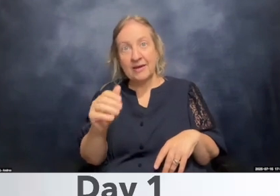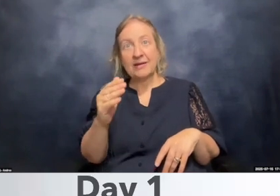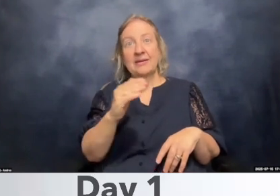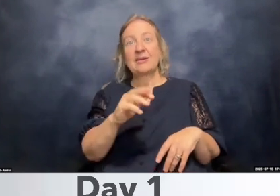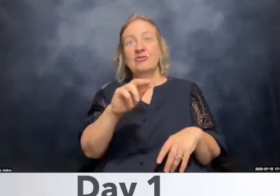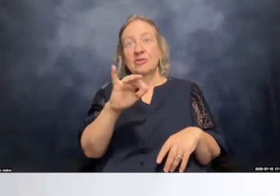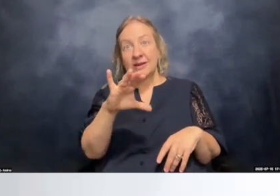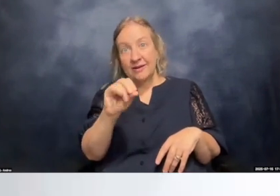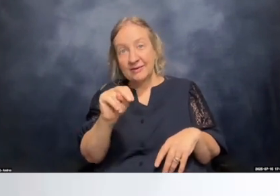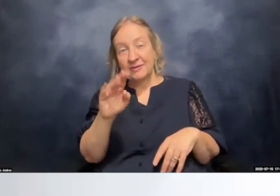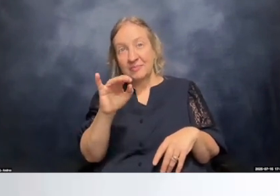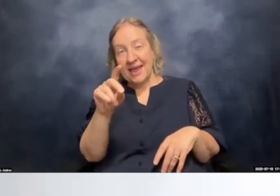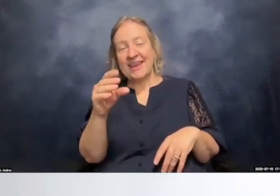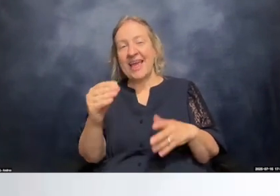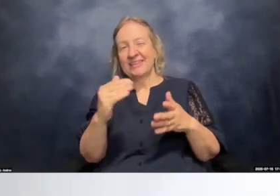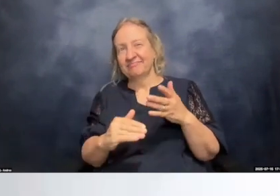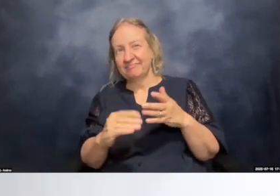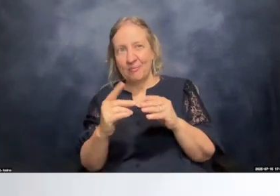slide, please.